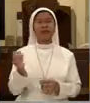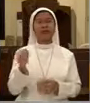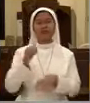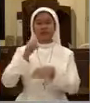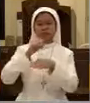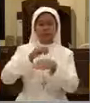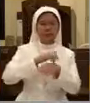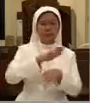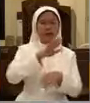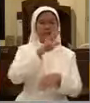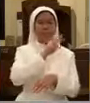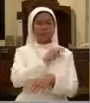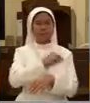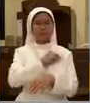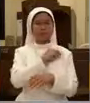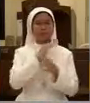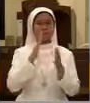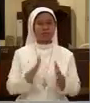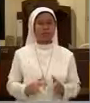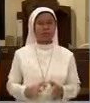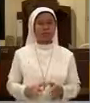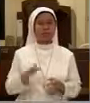missionaries excess.